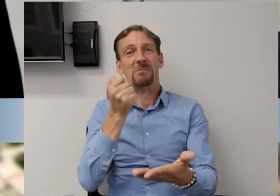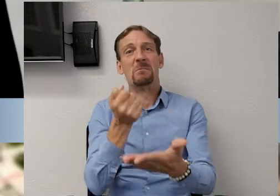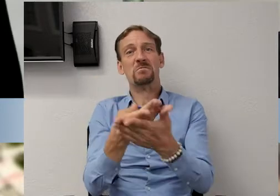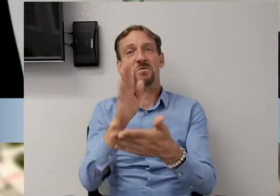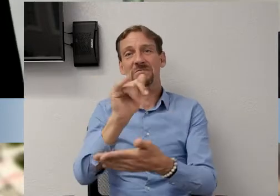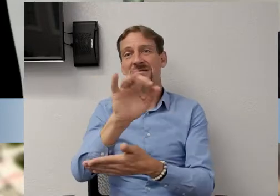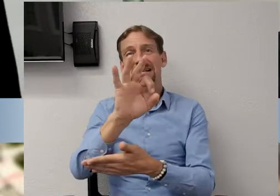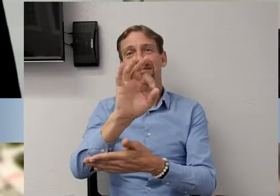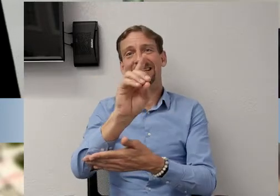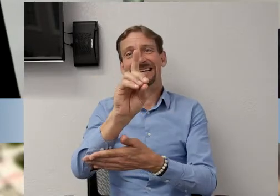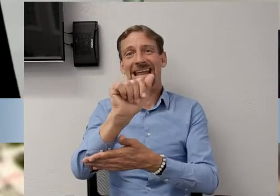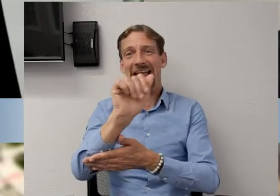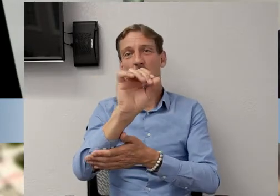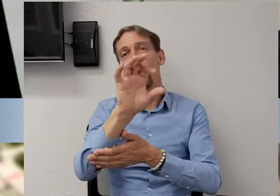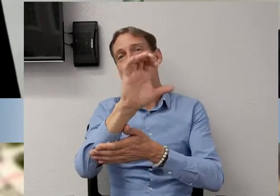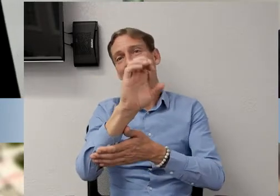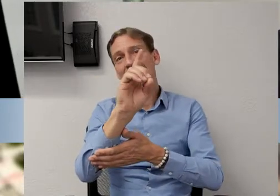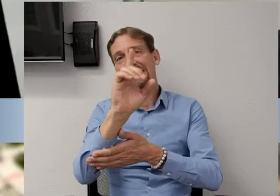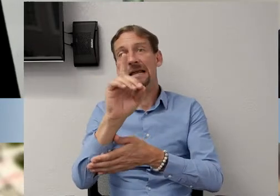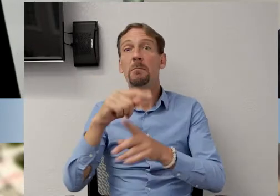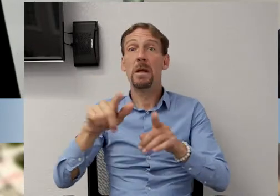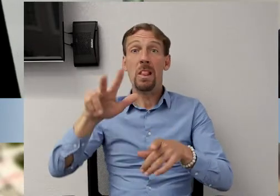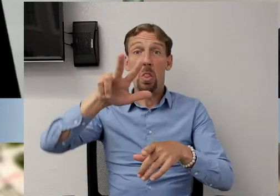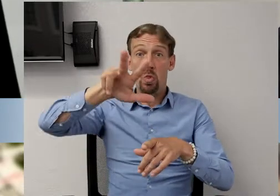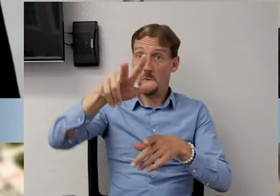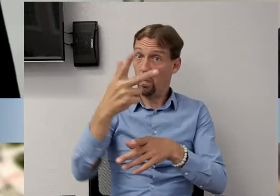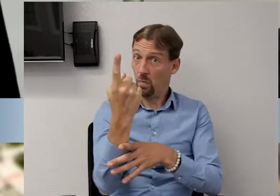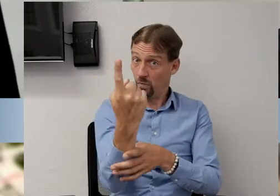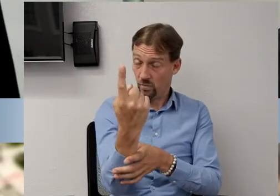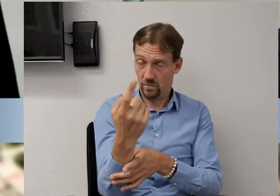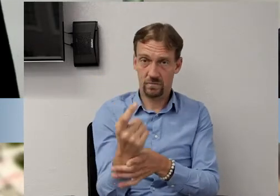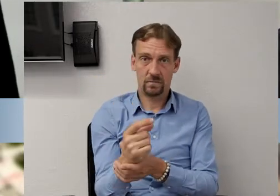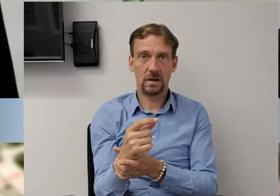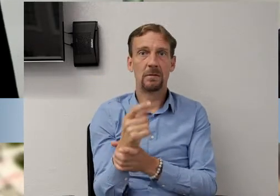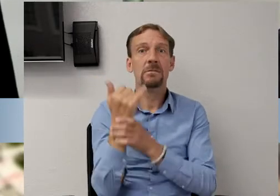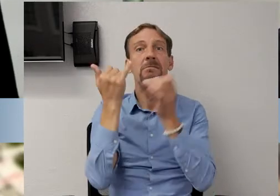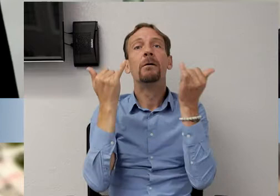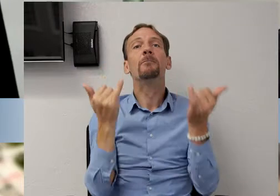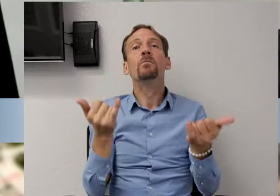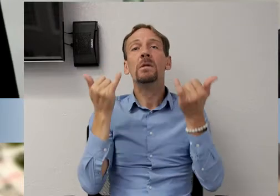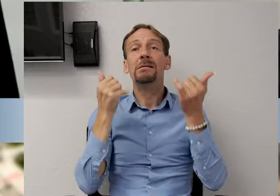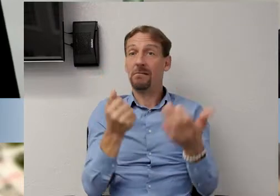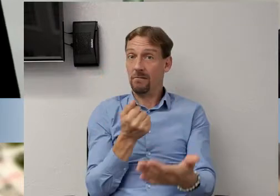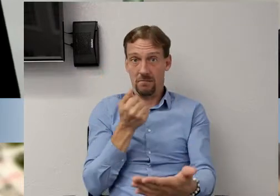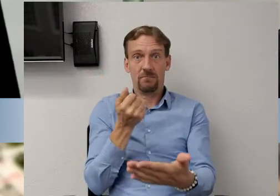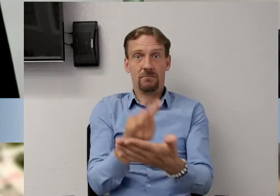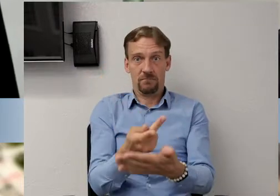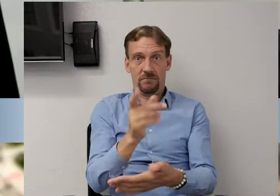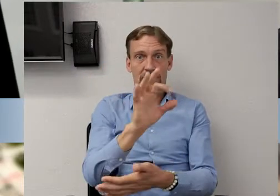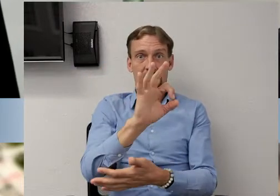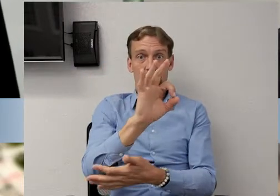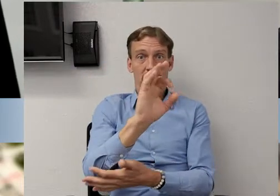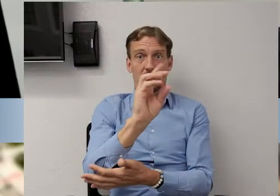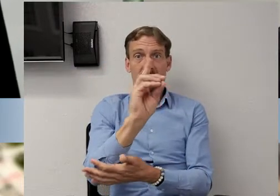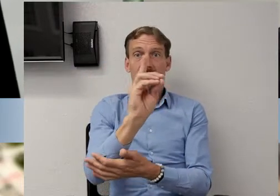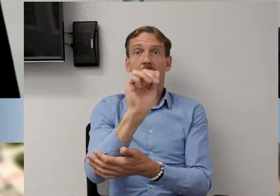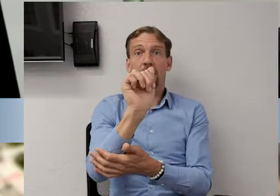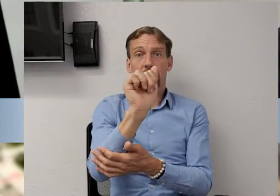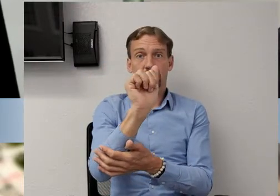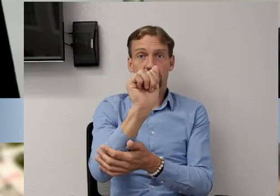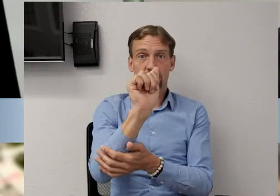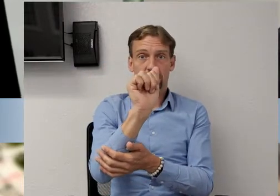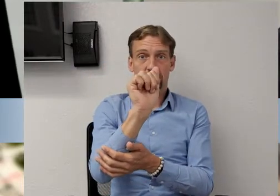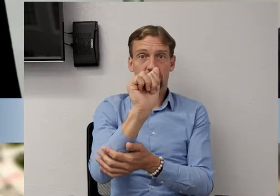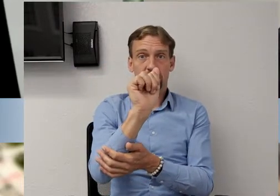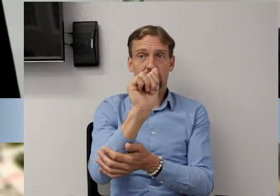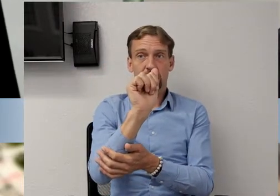the CDC. The third one, which has just now been approved by the FDA,